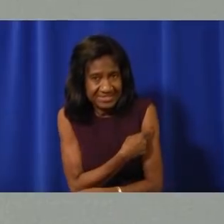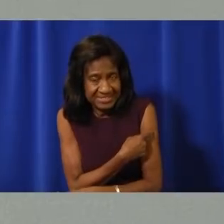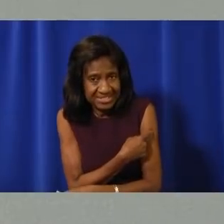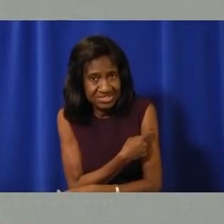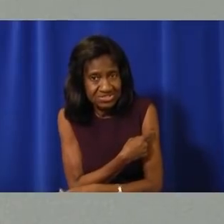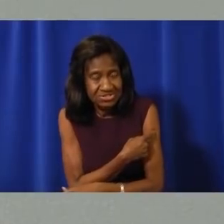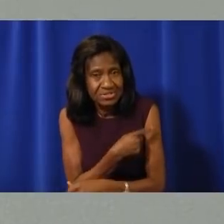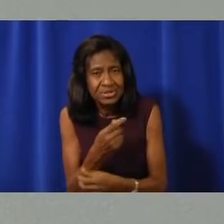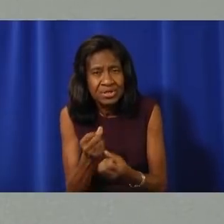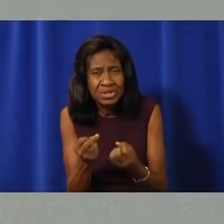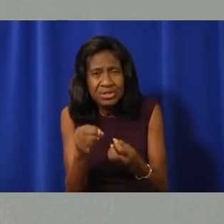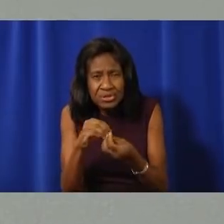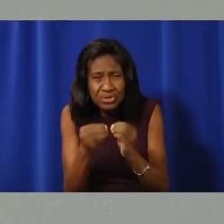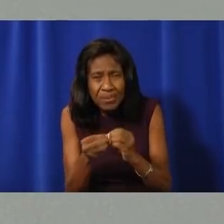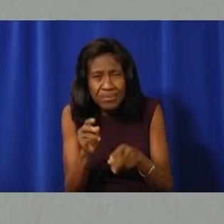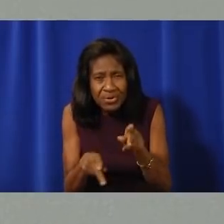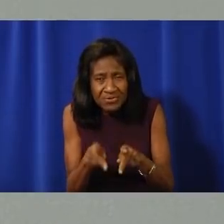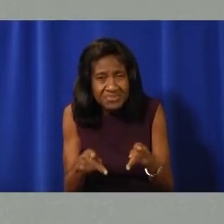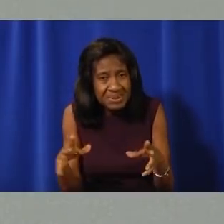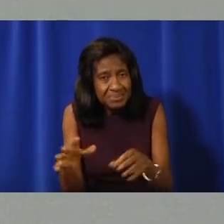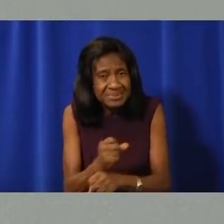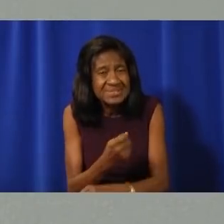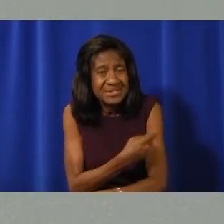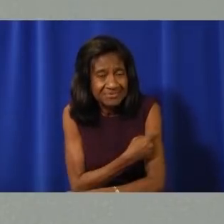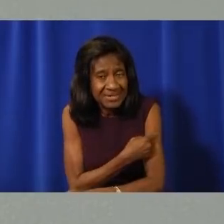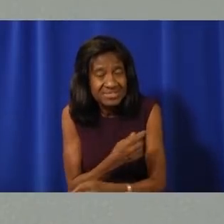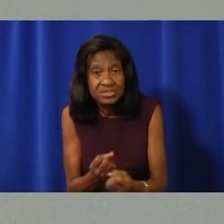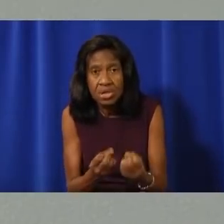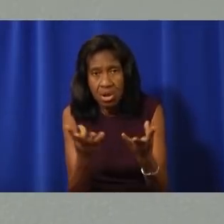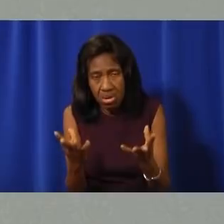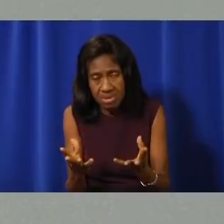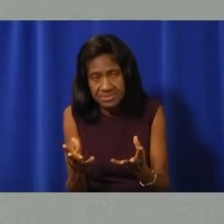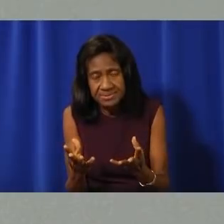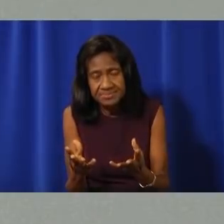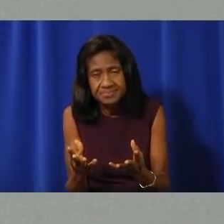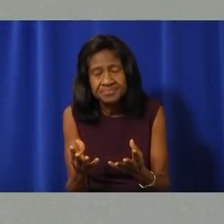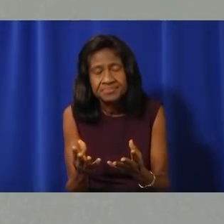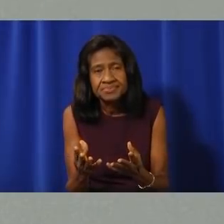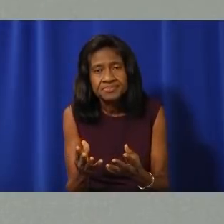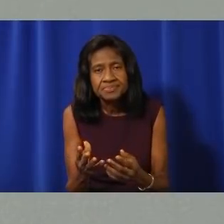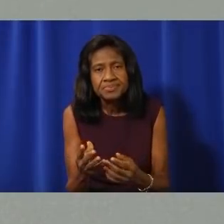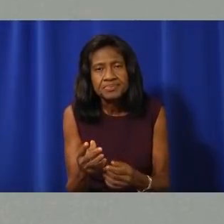we need it to get higher, and as Dr. Lee has noted,